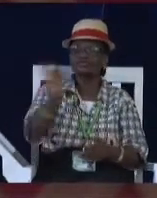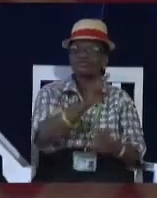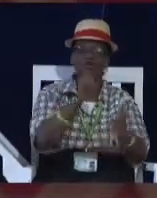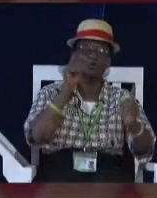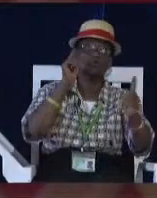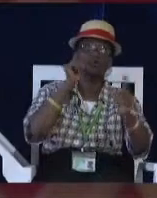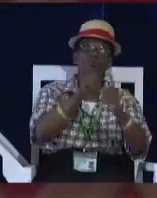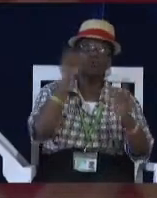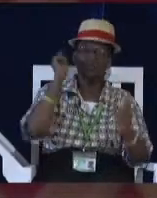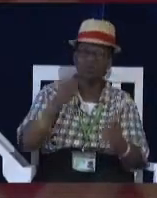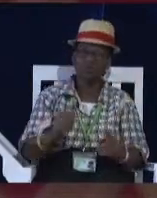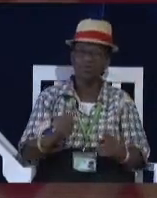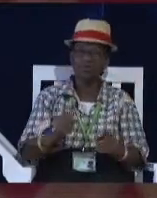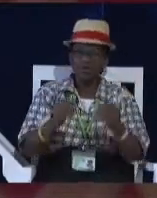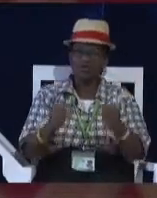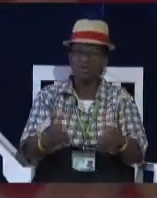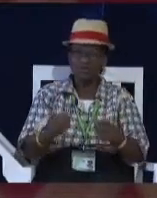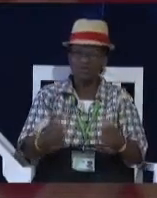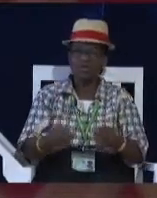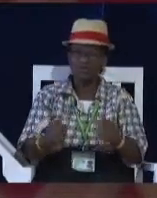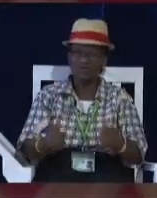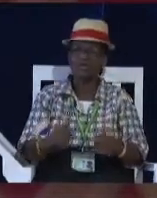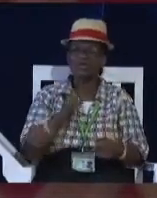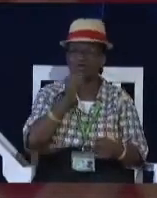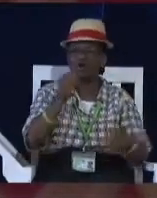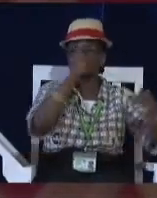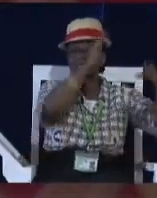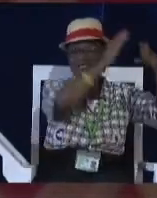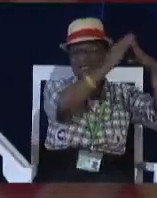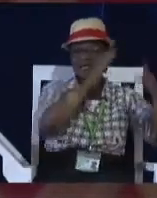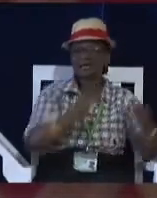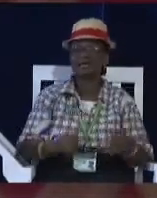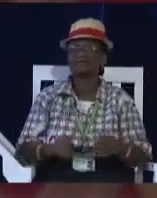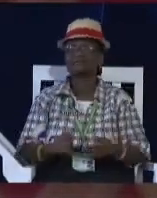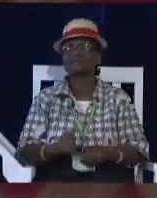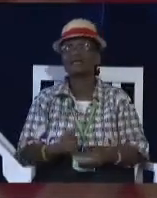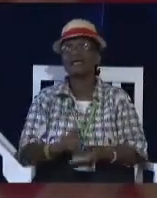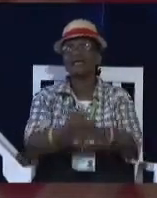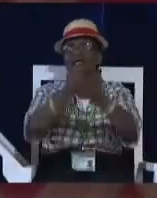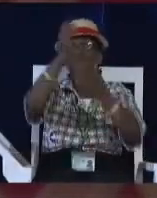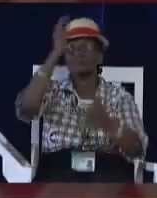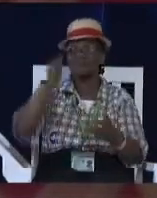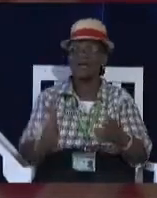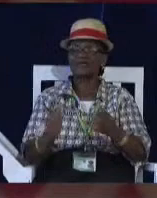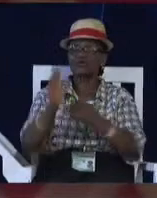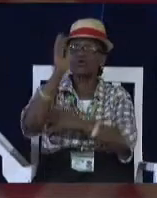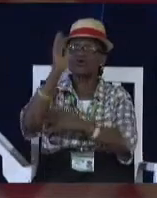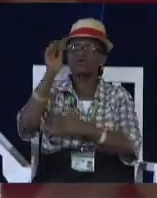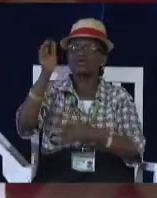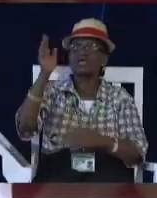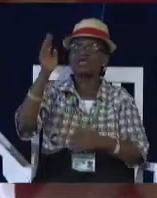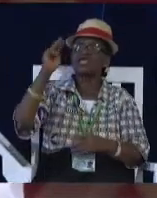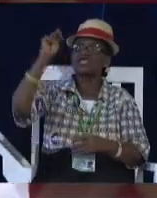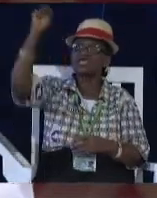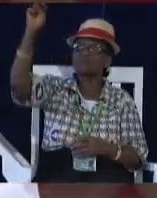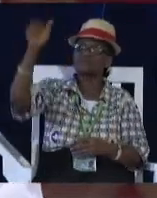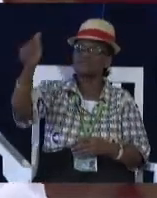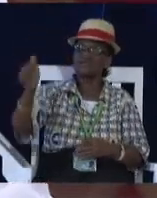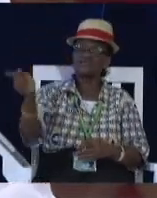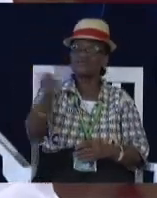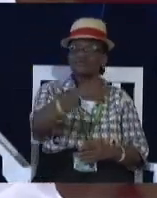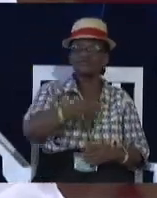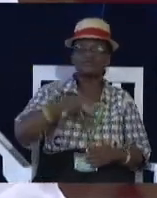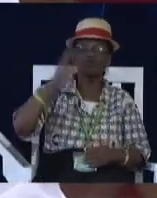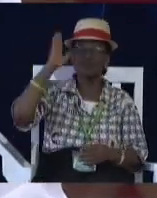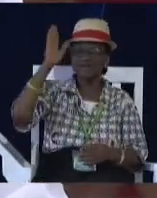unhindered, assisted by the Almighty God Himself, you will receive tomorrow.